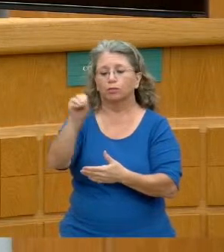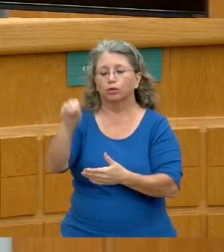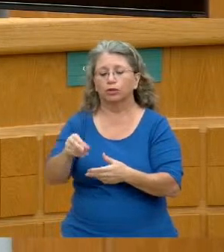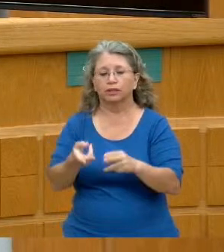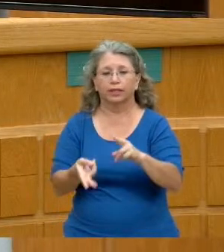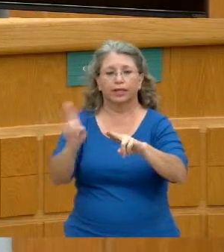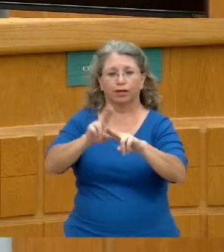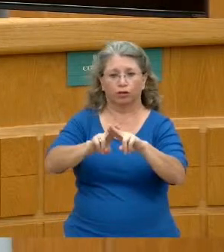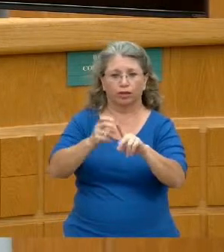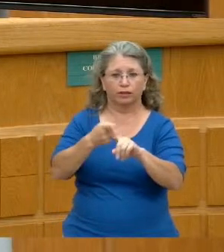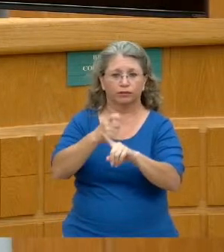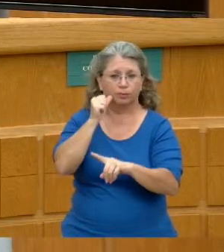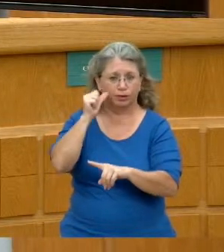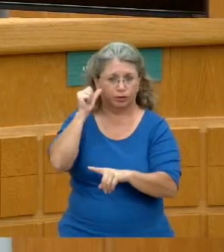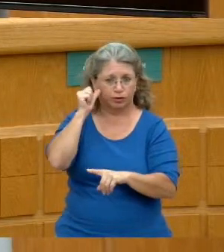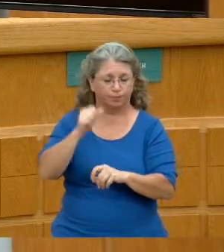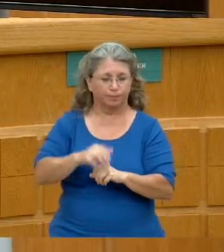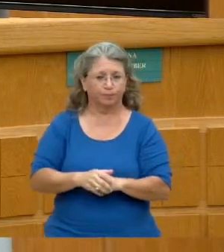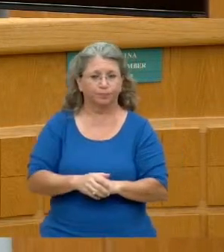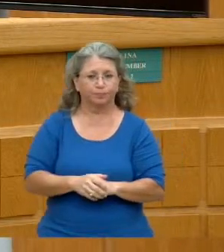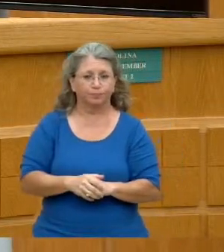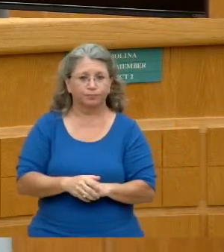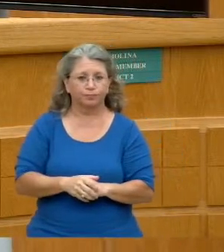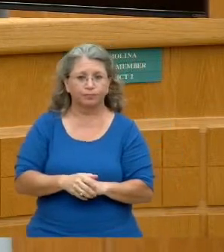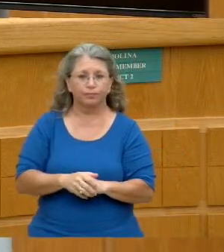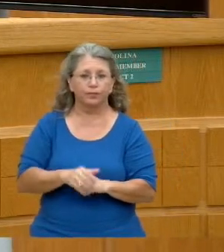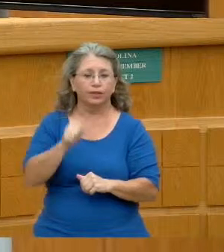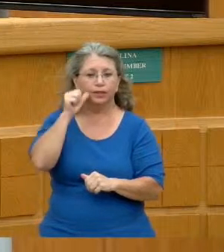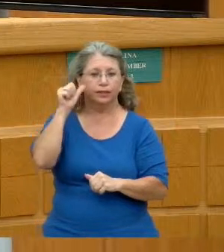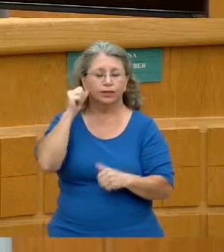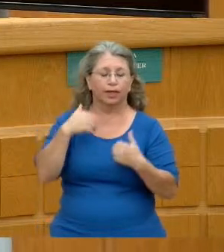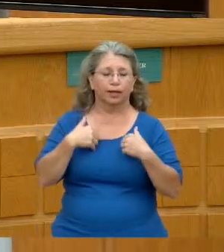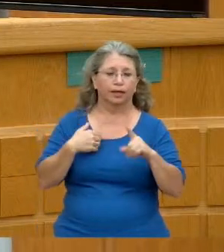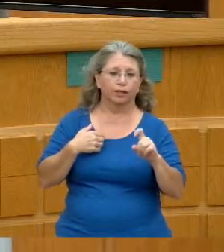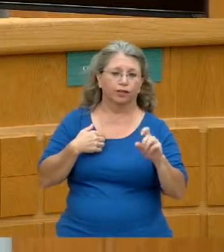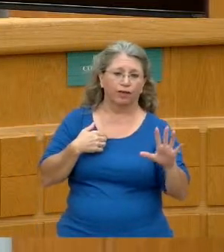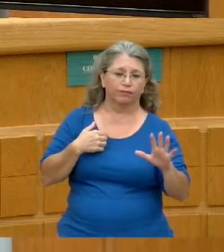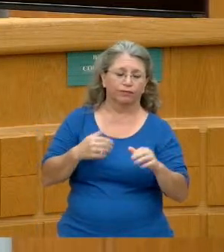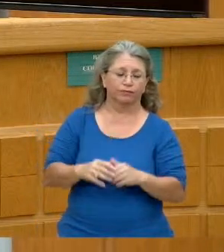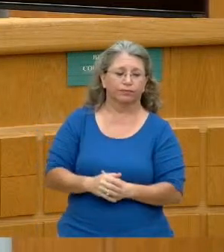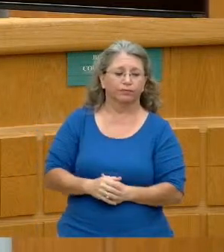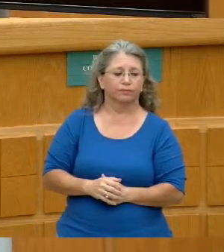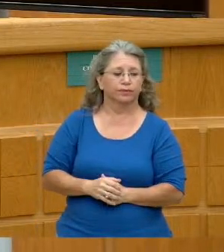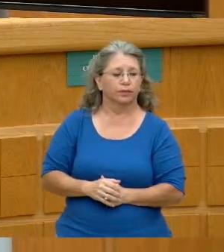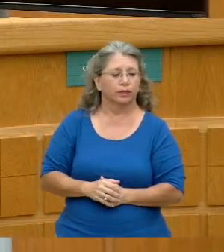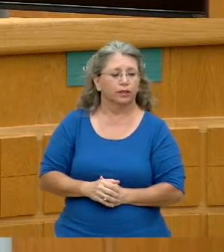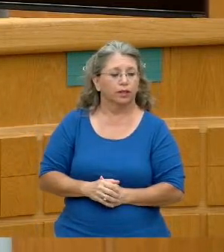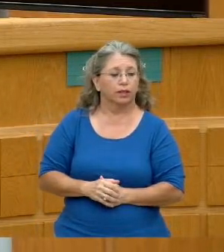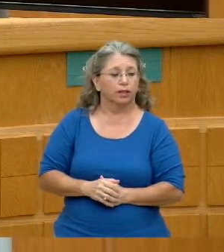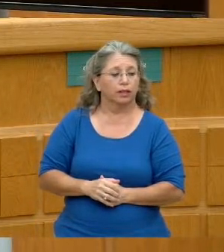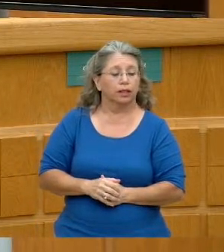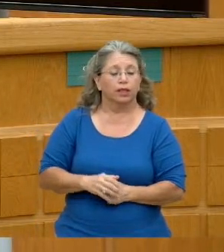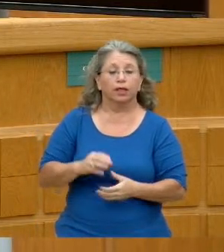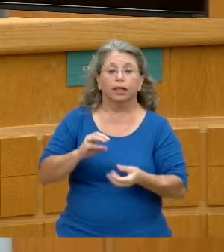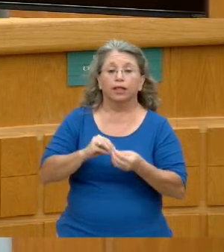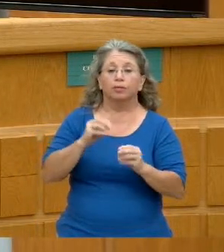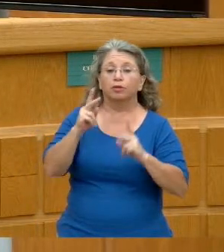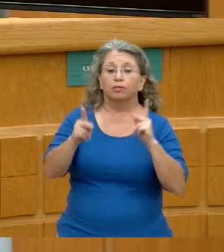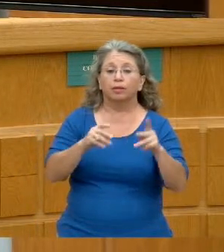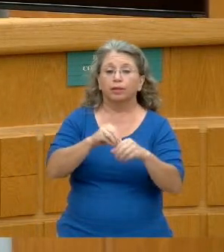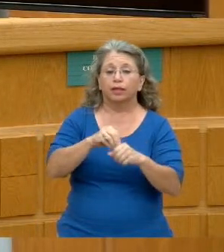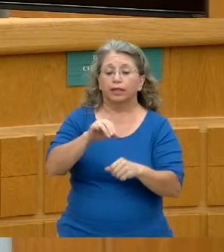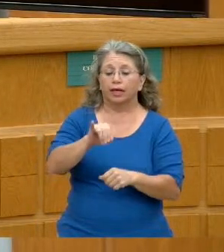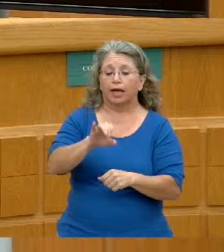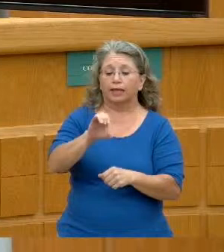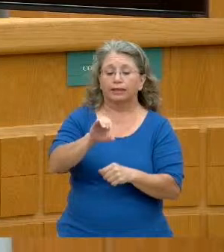from yesterday, where we had 105 yesterday. And the number of persons in ICU